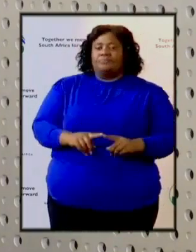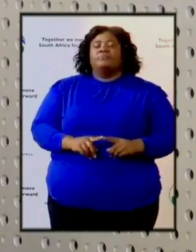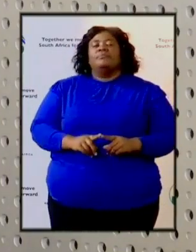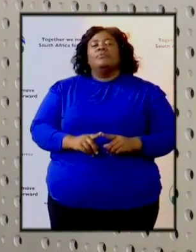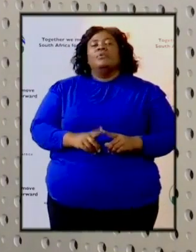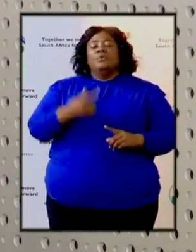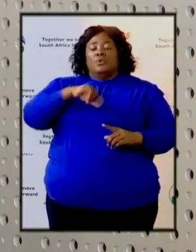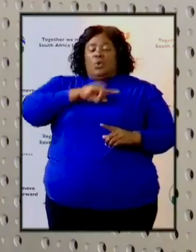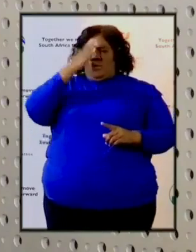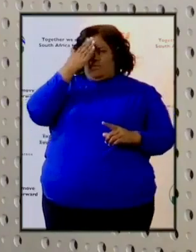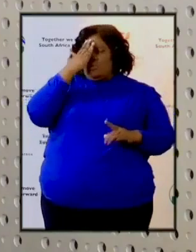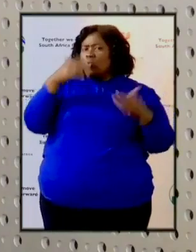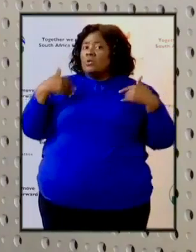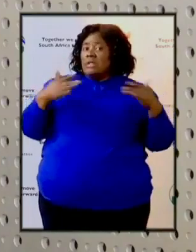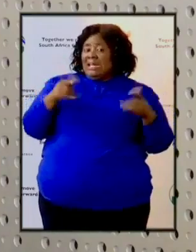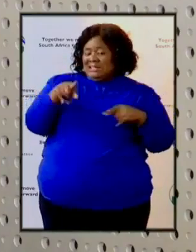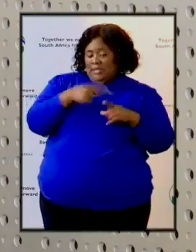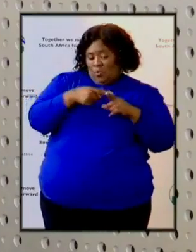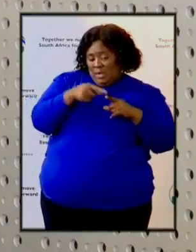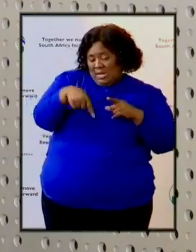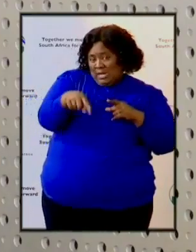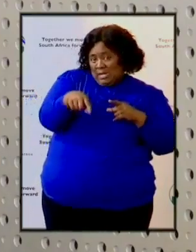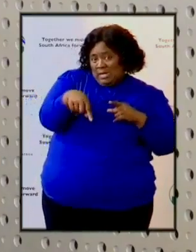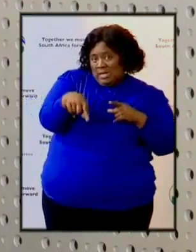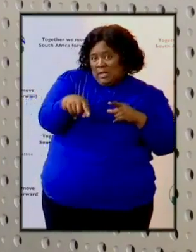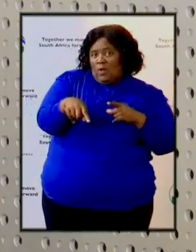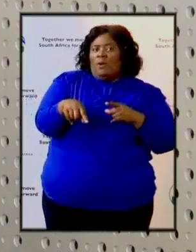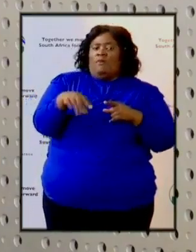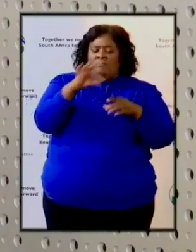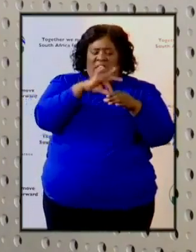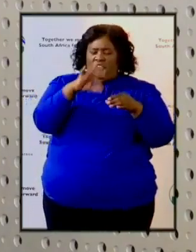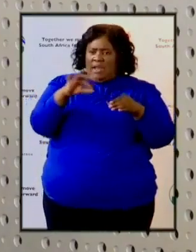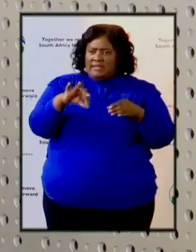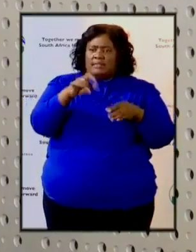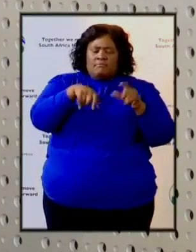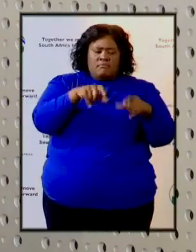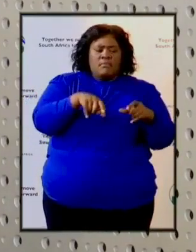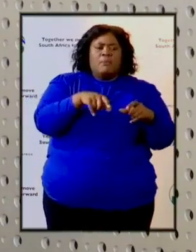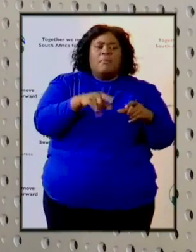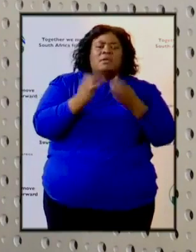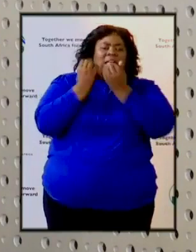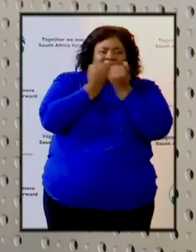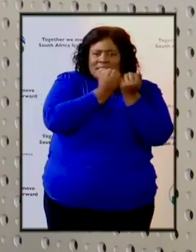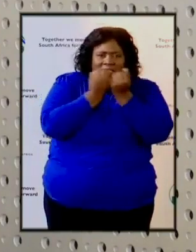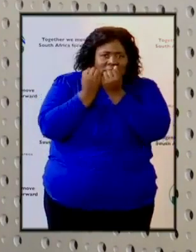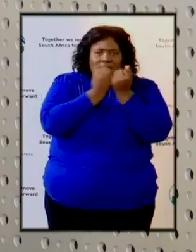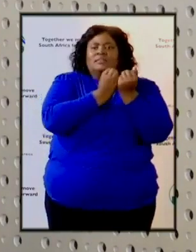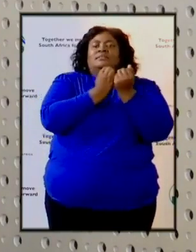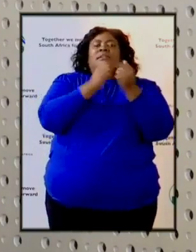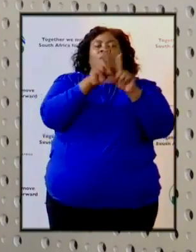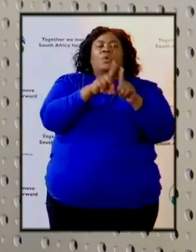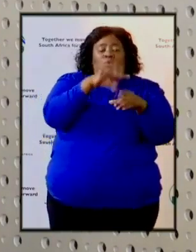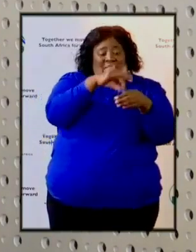starting, particularly in this coming week, with the harvesting of the grains, particularly maize and oil seeds. Those are